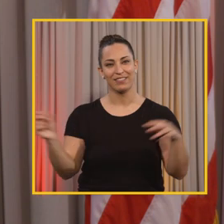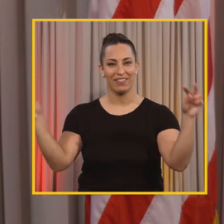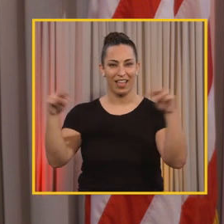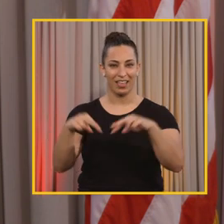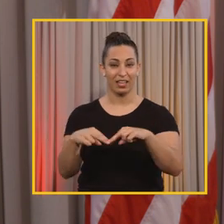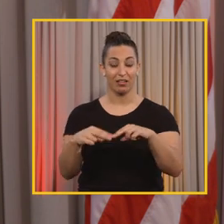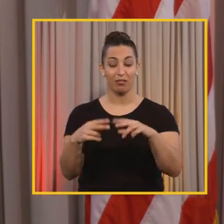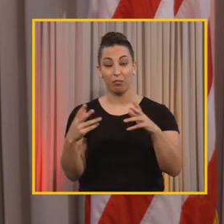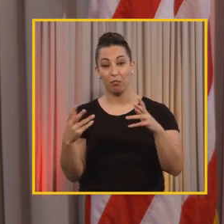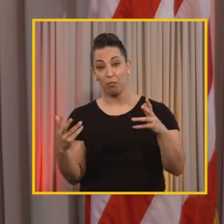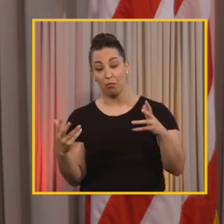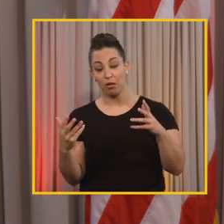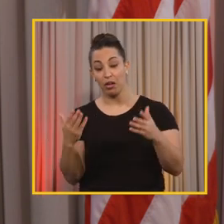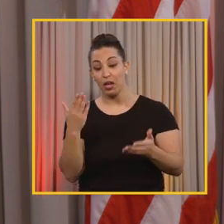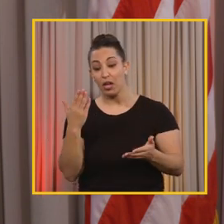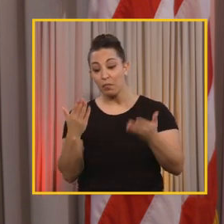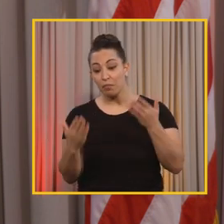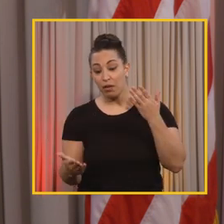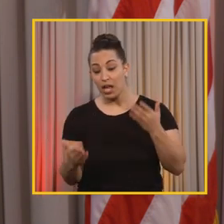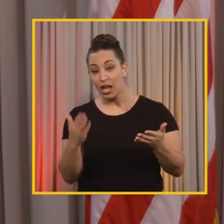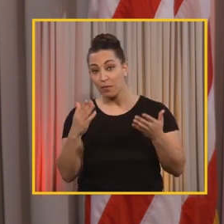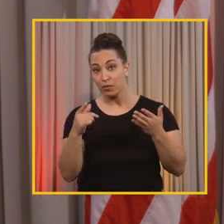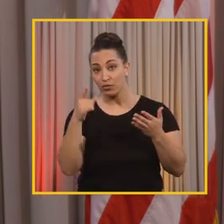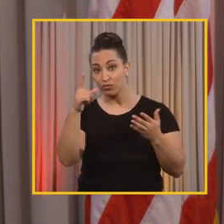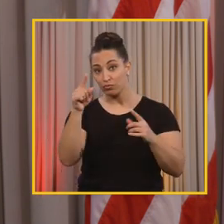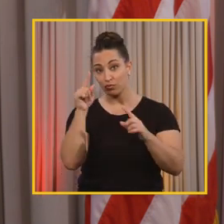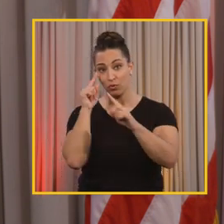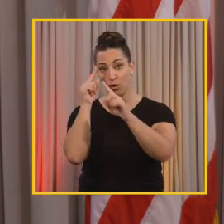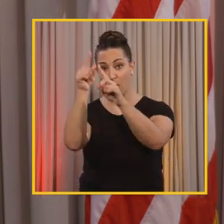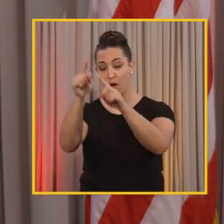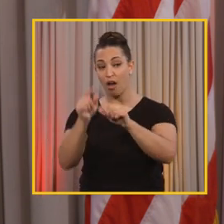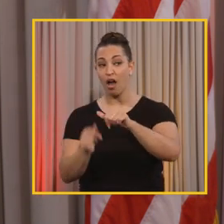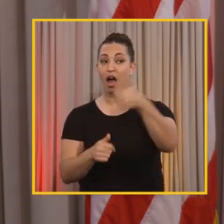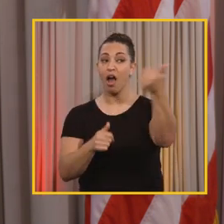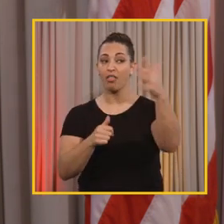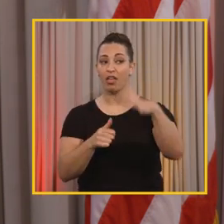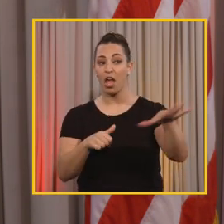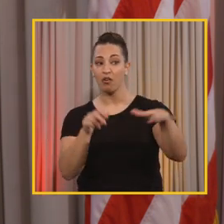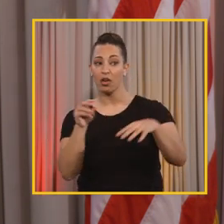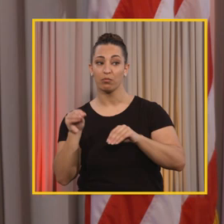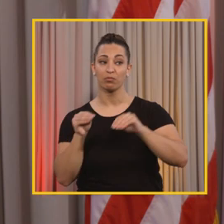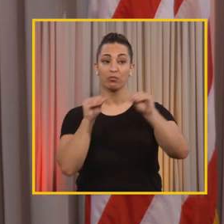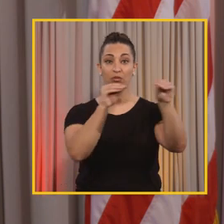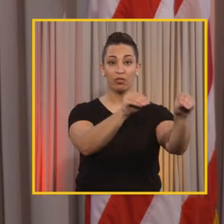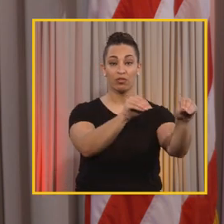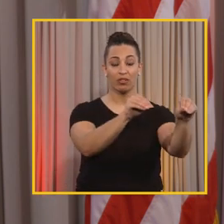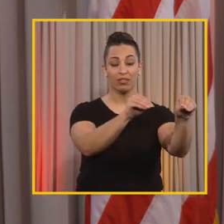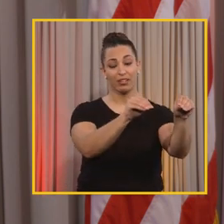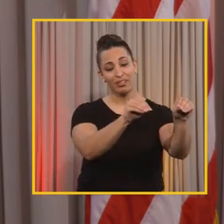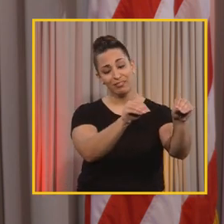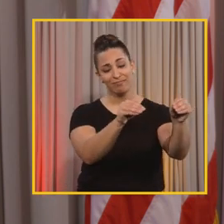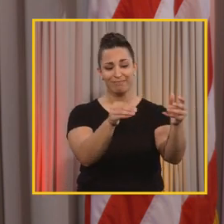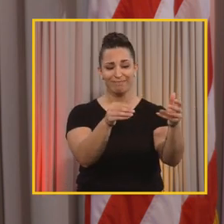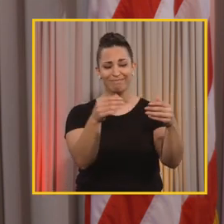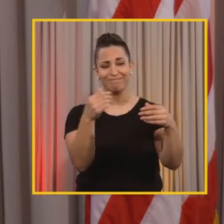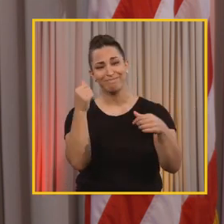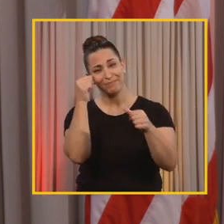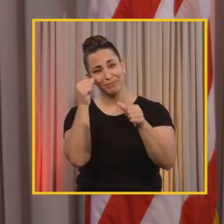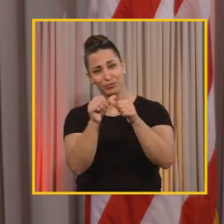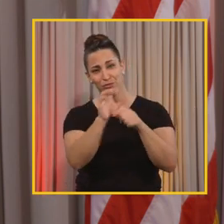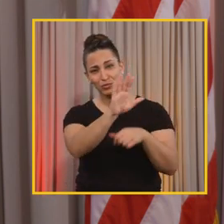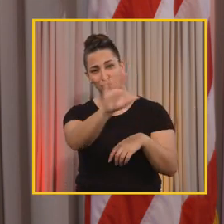the Salinas Valley. Maybe you are considering to pursue your dreams